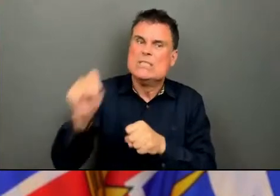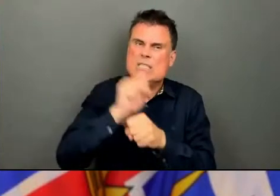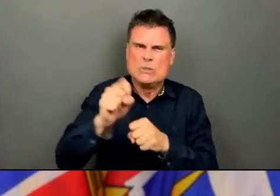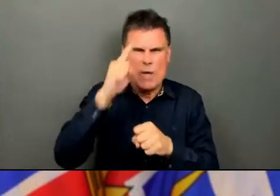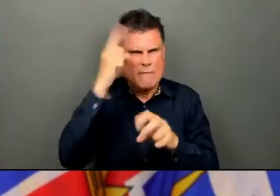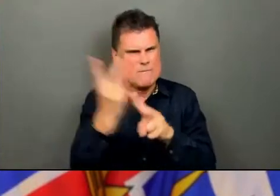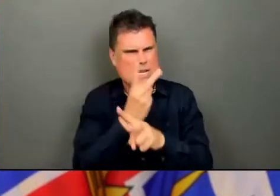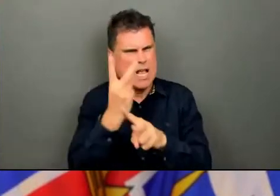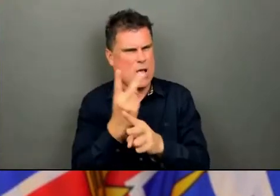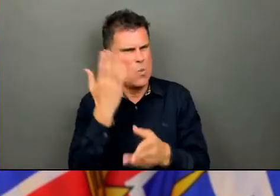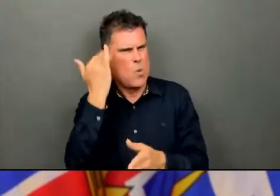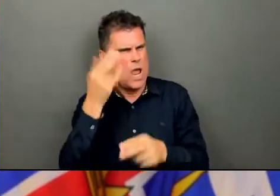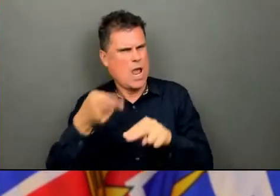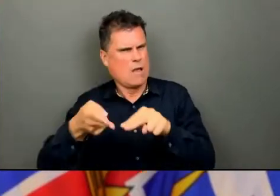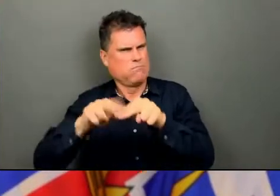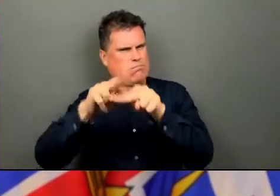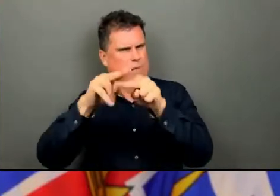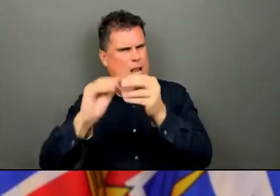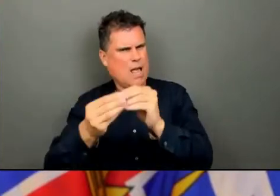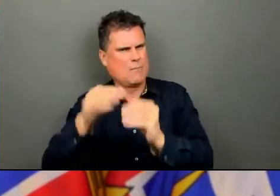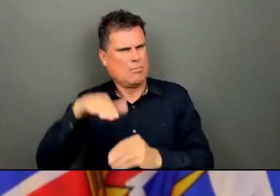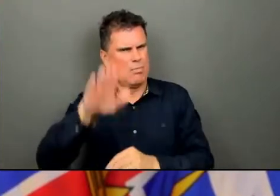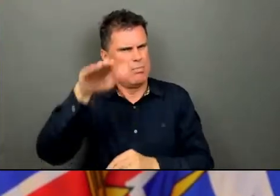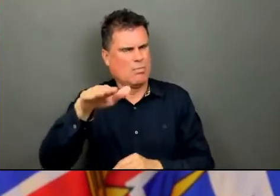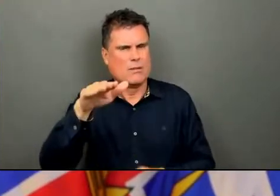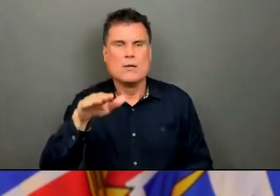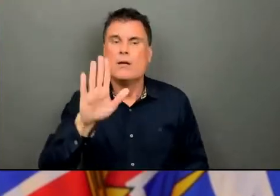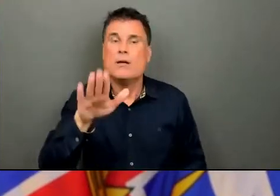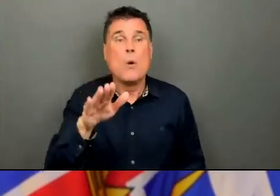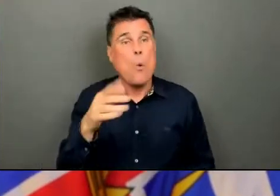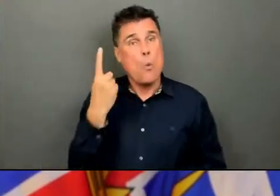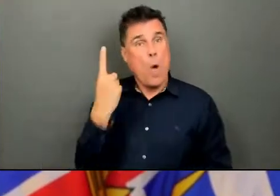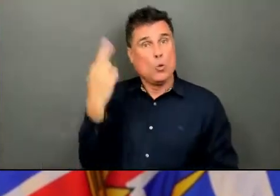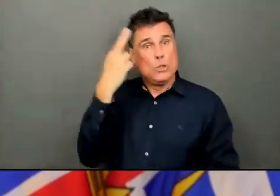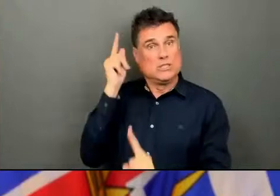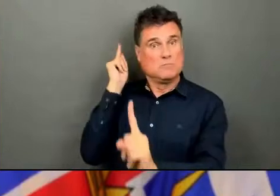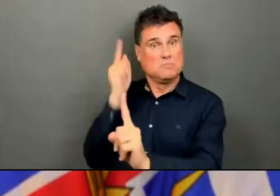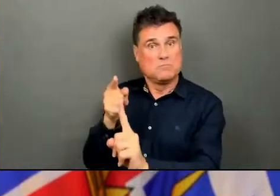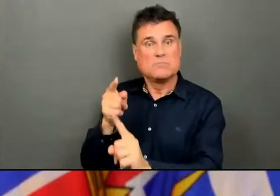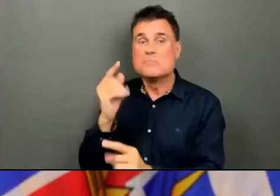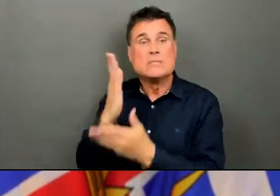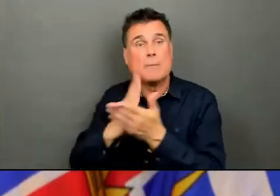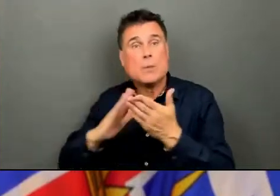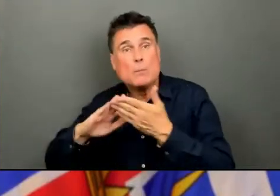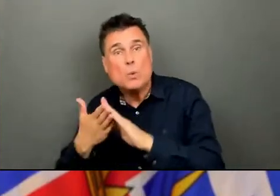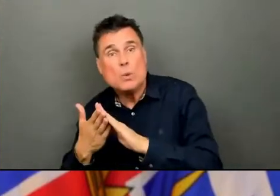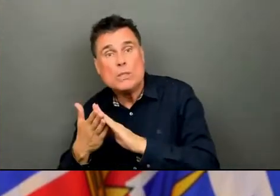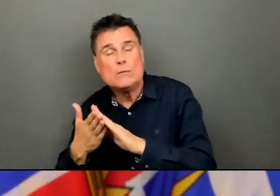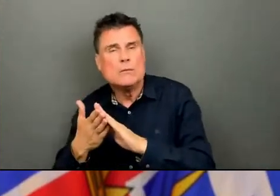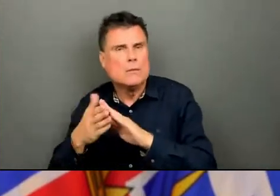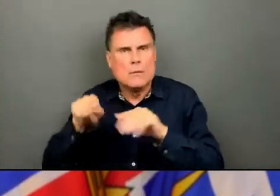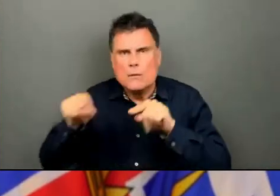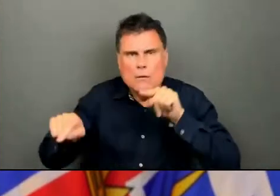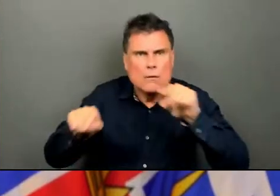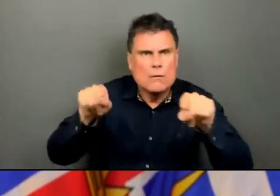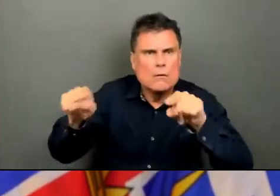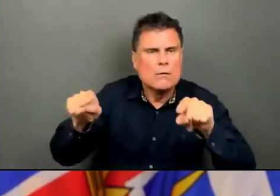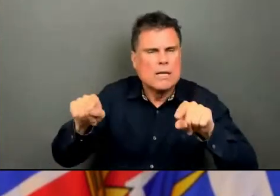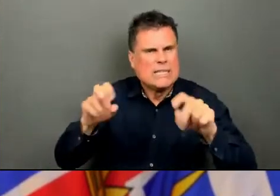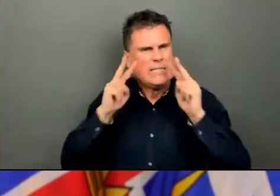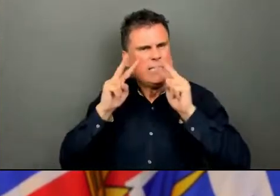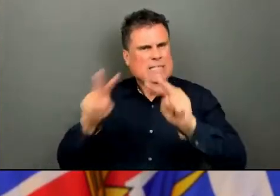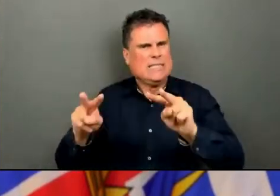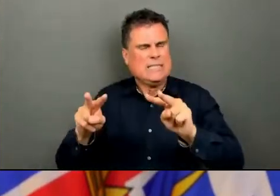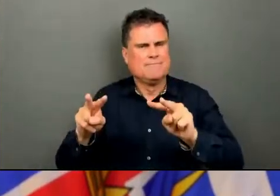really, it is not one thing. There are certain communities, and we can see that in the data on the dashboard, where rates are higher, but it's